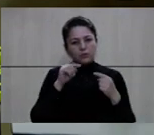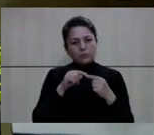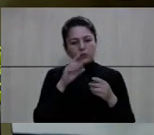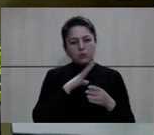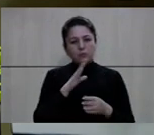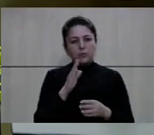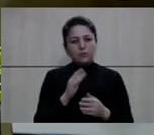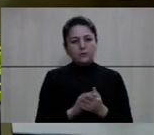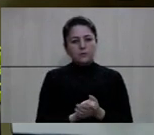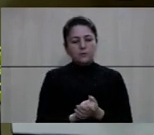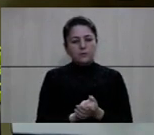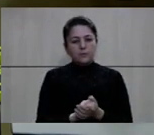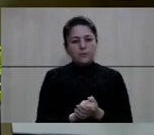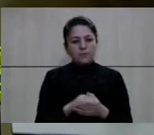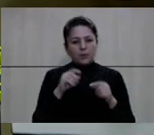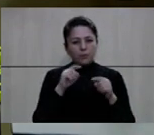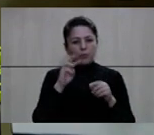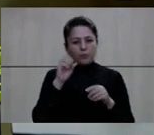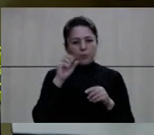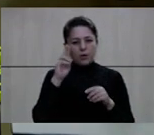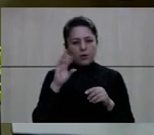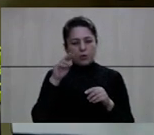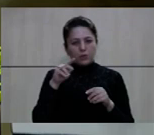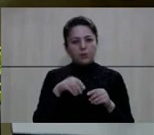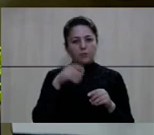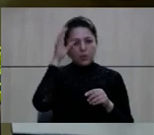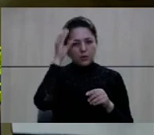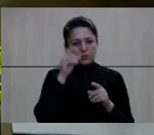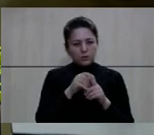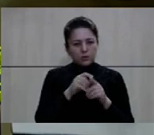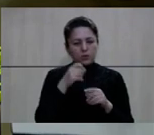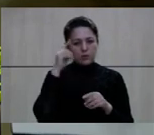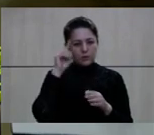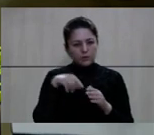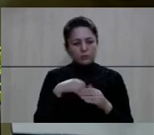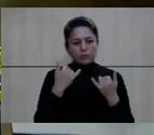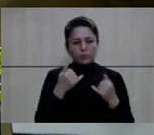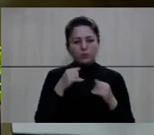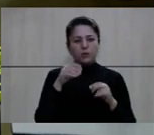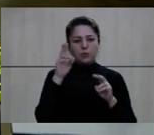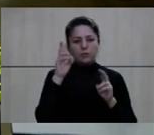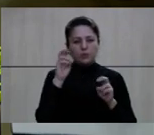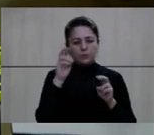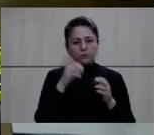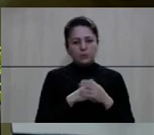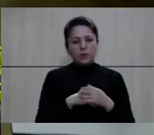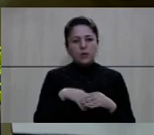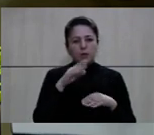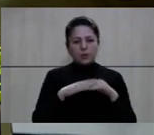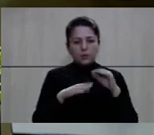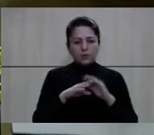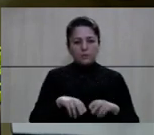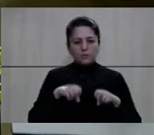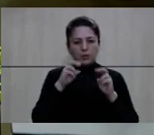bo'lasiz. Bugun maqoldan ham, naqldan ham bilib turibsiz, bugunga o'tadigan mavzumiz kasblar